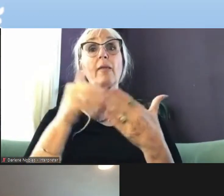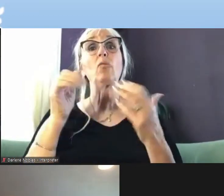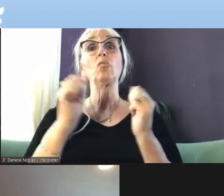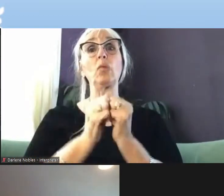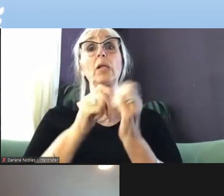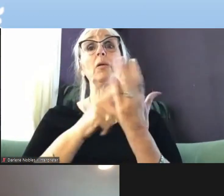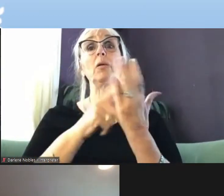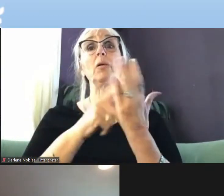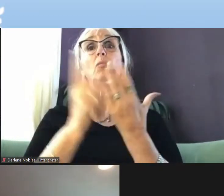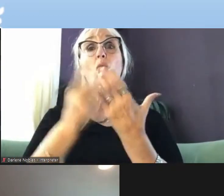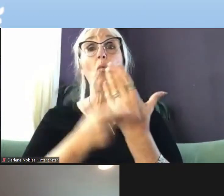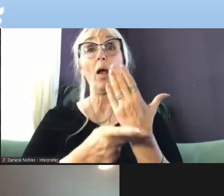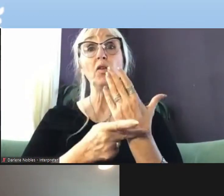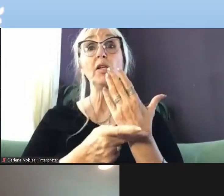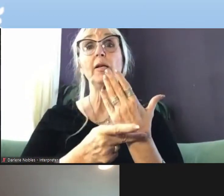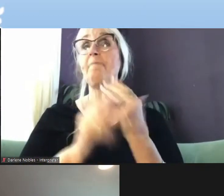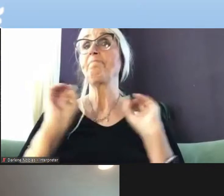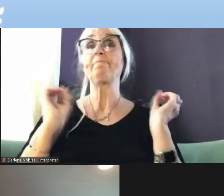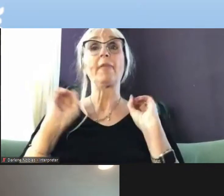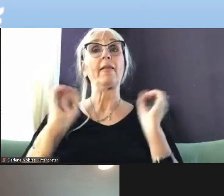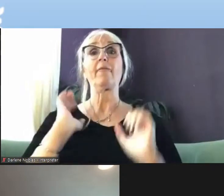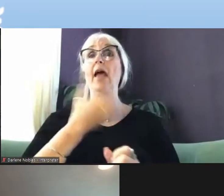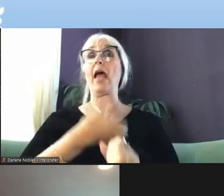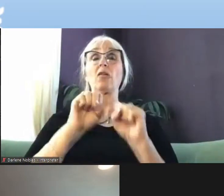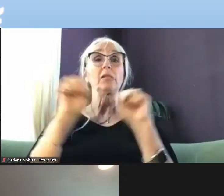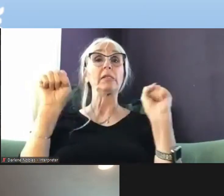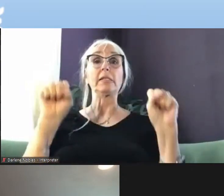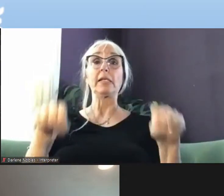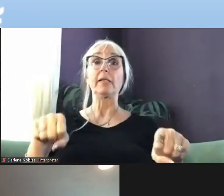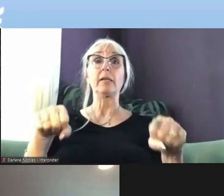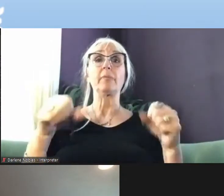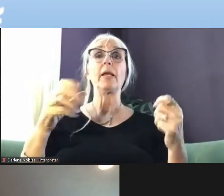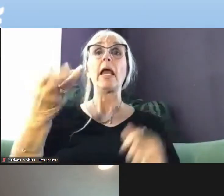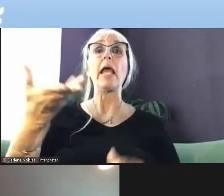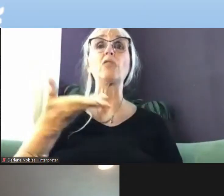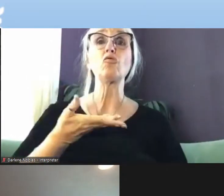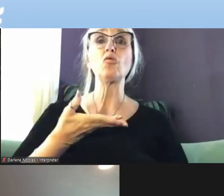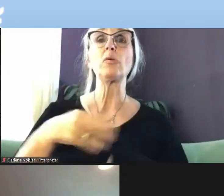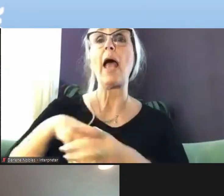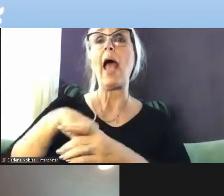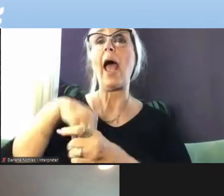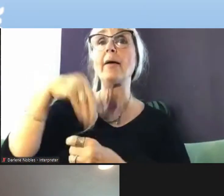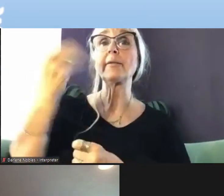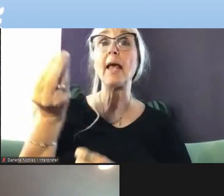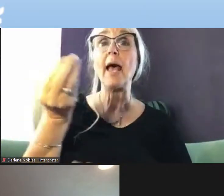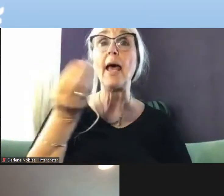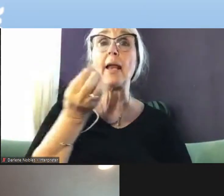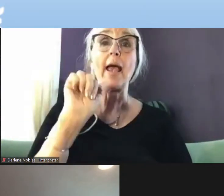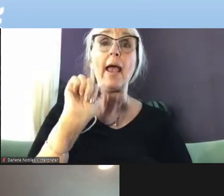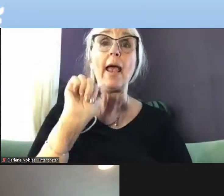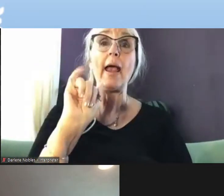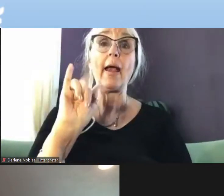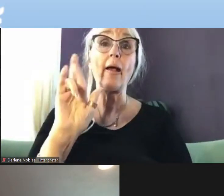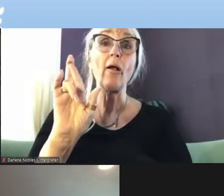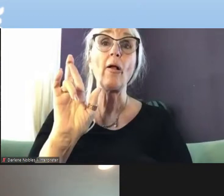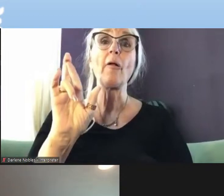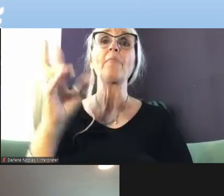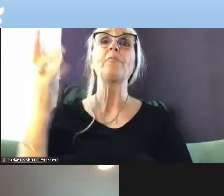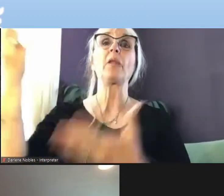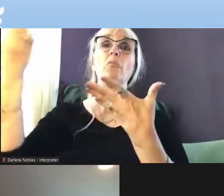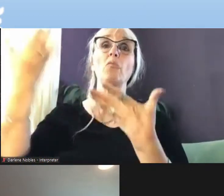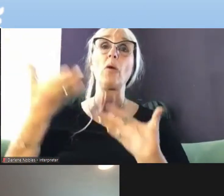which none of our systems introduce outdoor air, and of course, bringing in outdoor air and